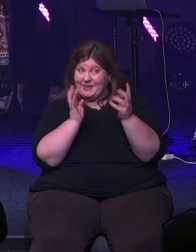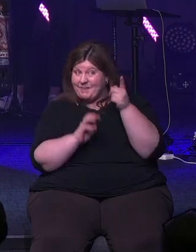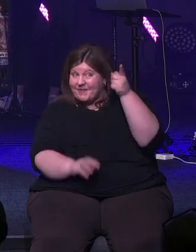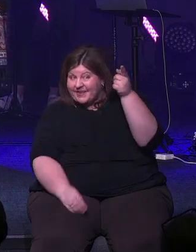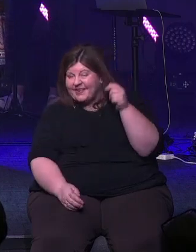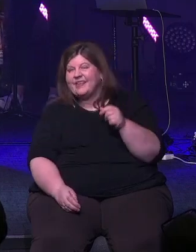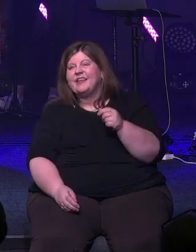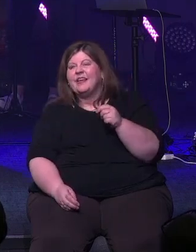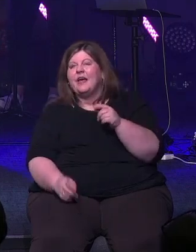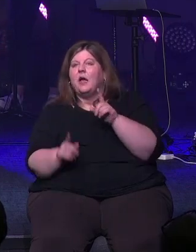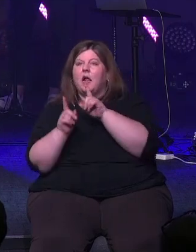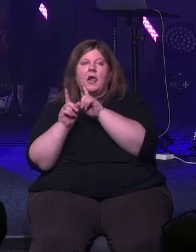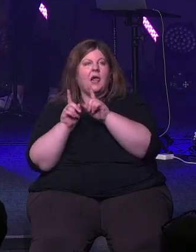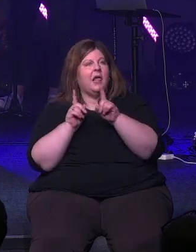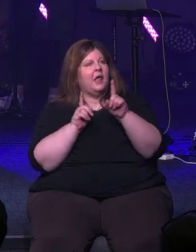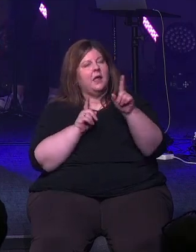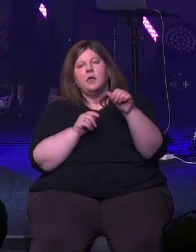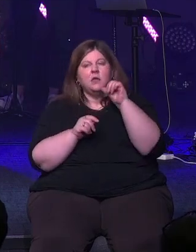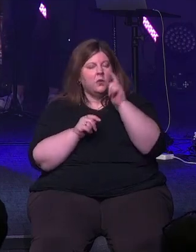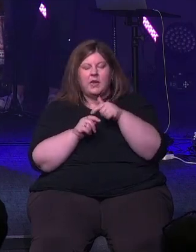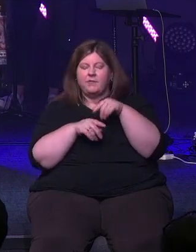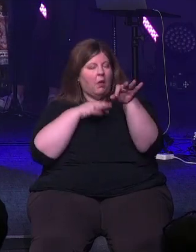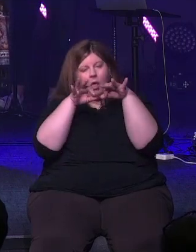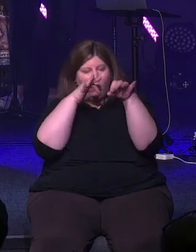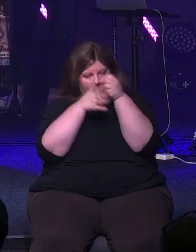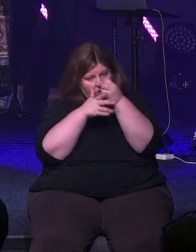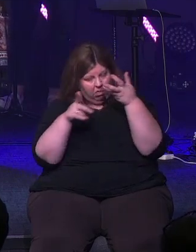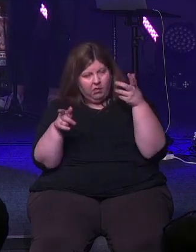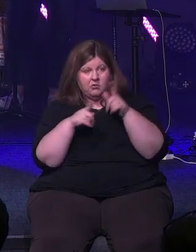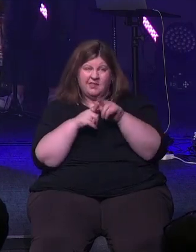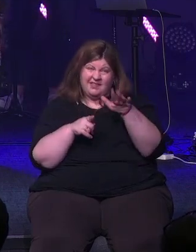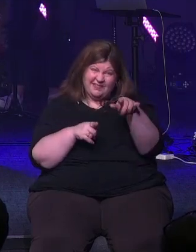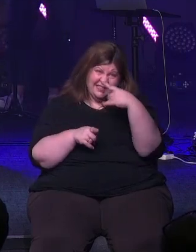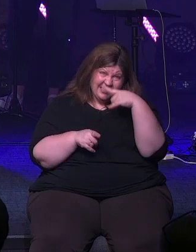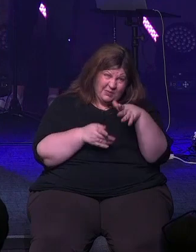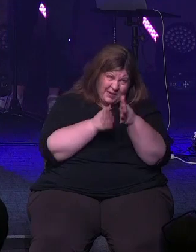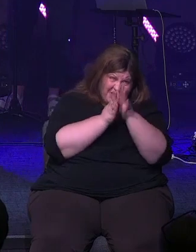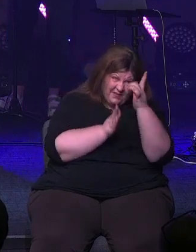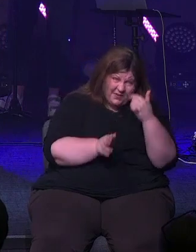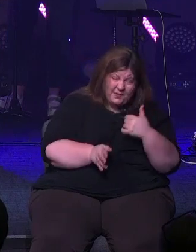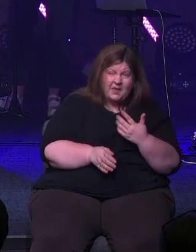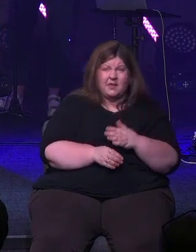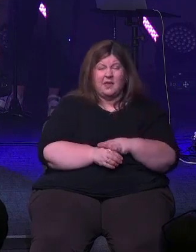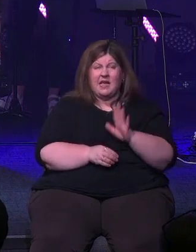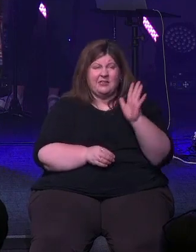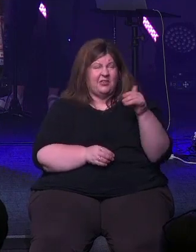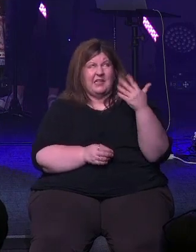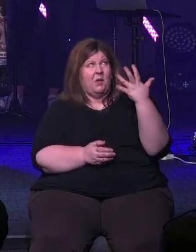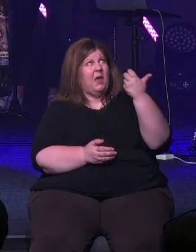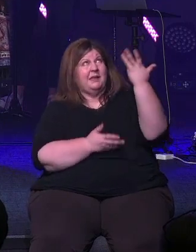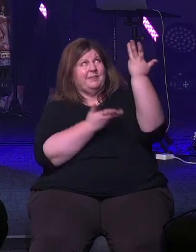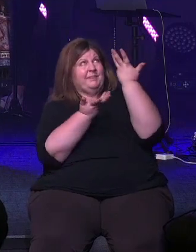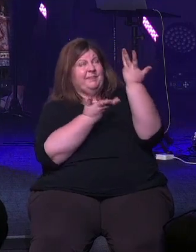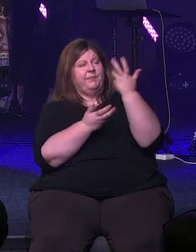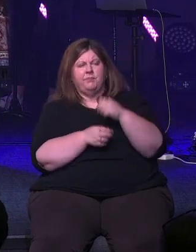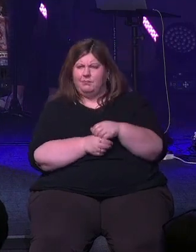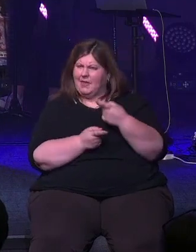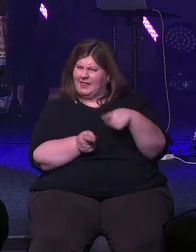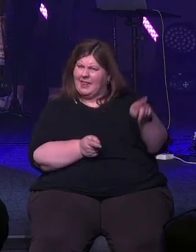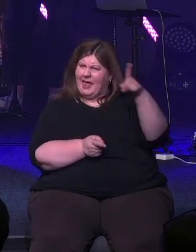All you got to do is stop. You don't have to give them a lot of details. Just say, would you just pray for me? I just want to hear from God. Let them pray